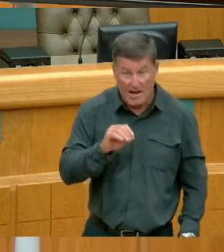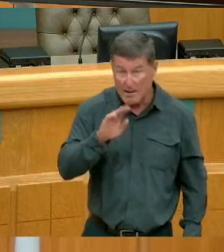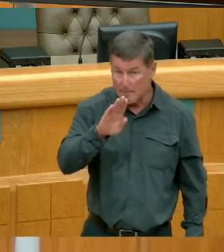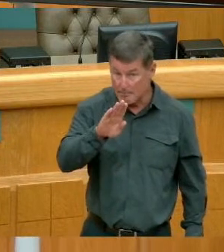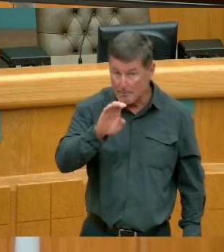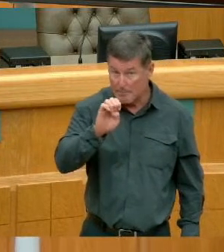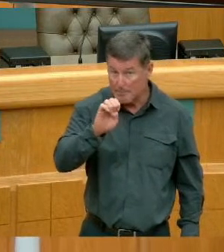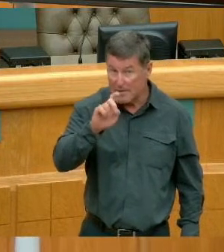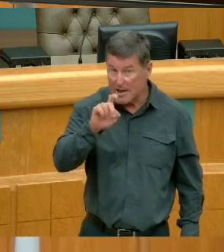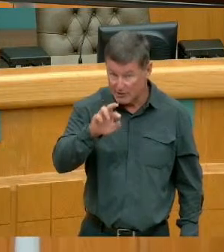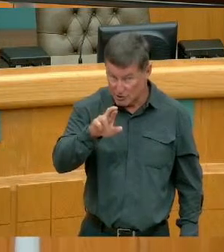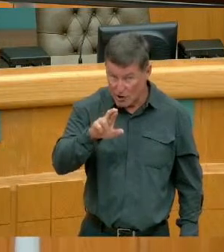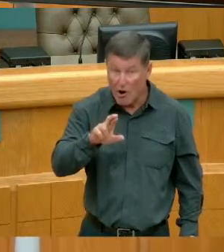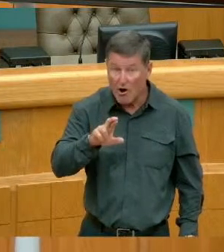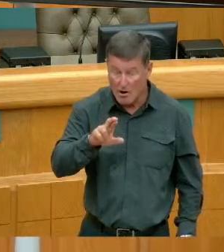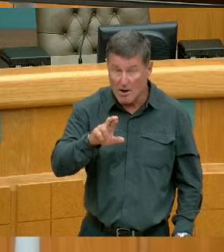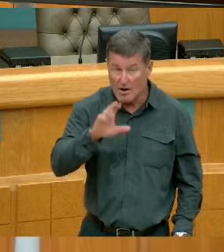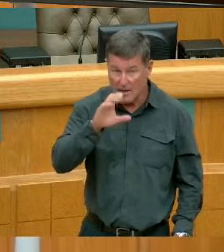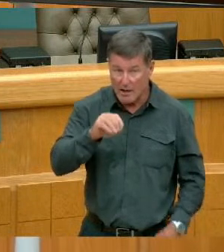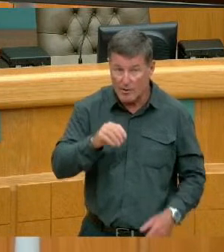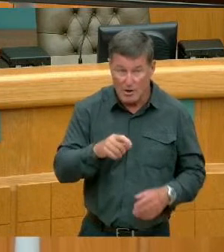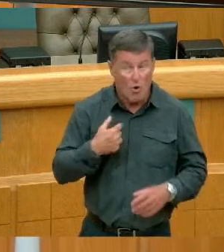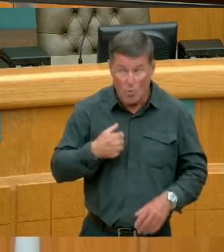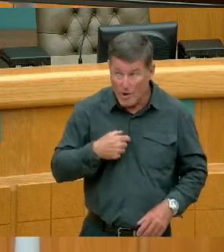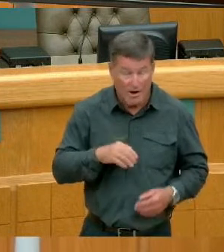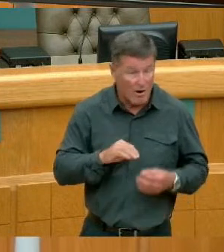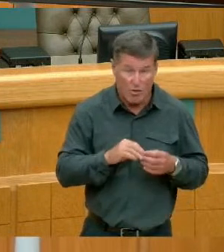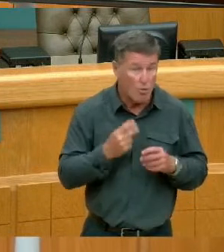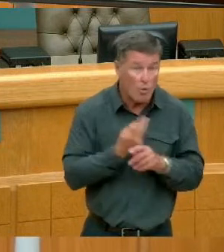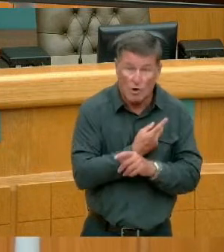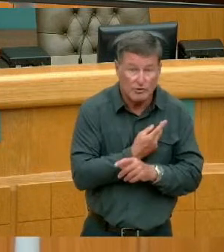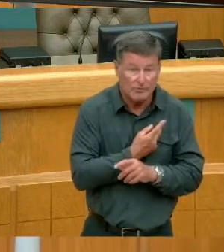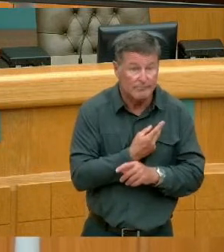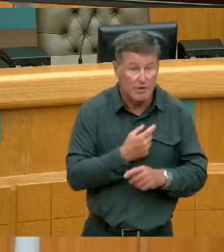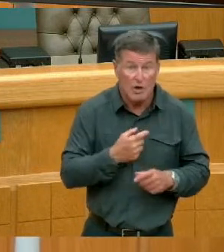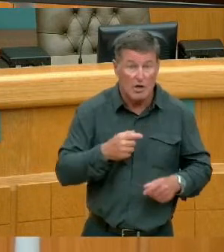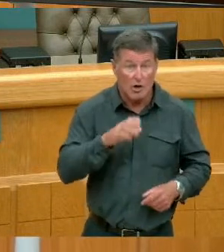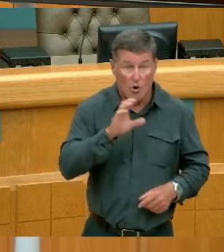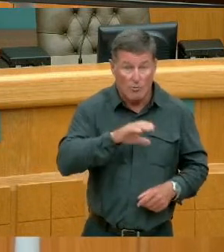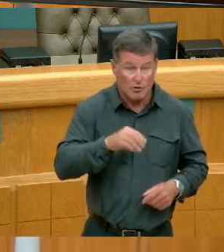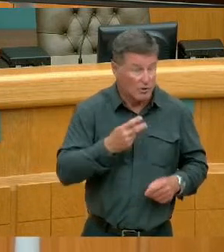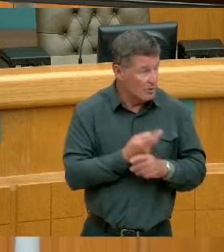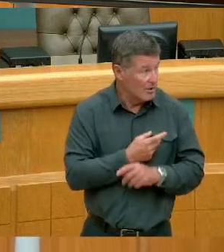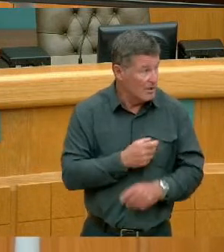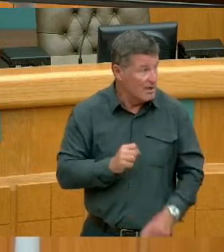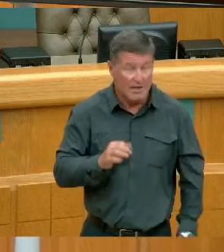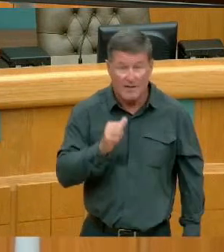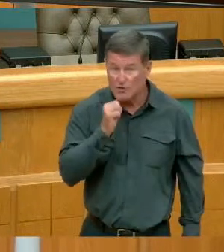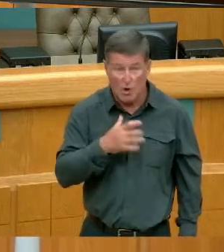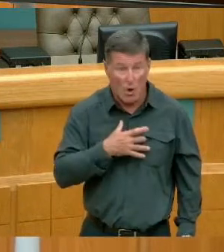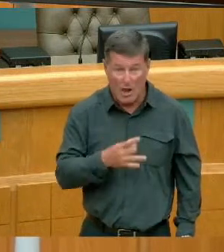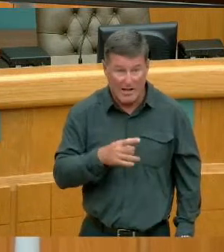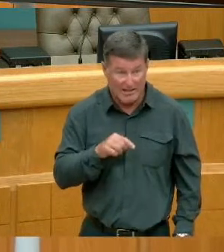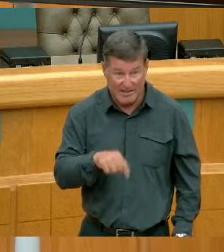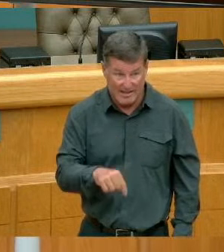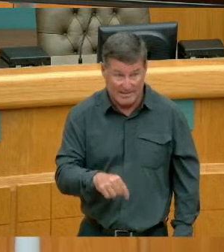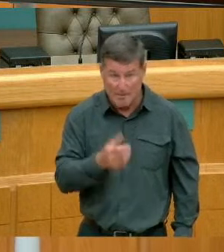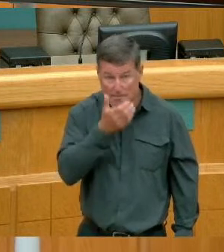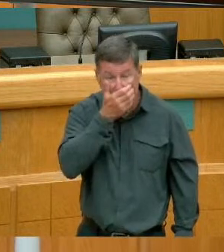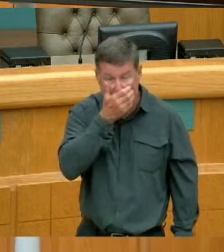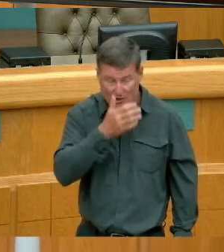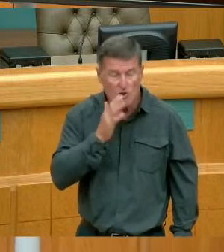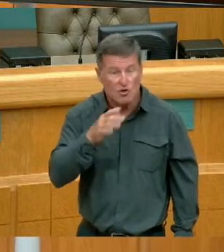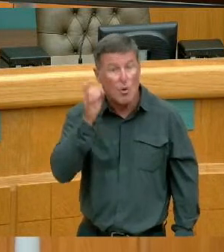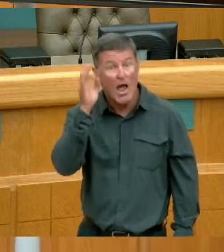So our statistics are the worst. And that's why I say to people, you don't like this? You're going to hate stay at home again. You're